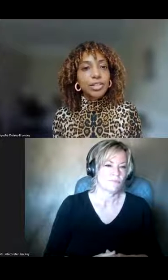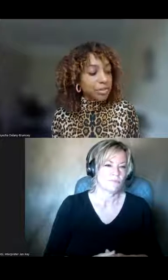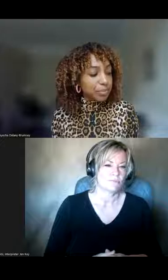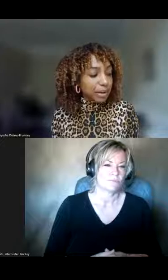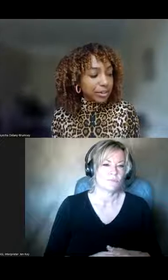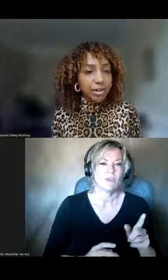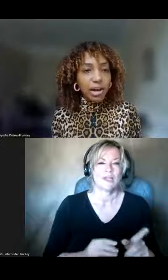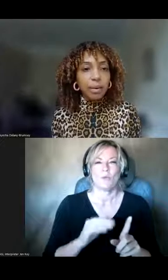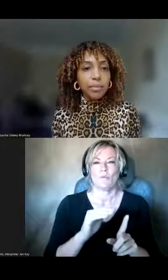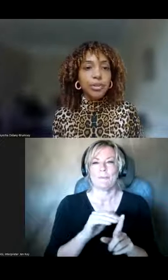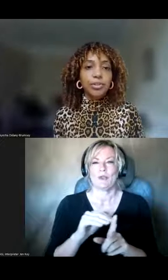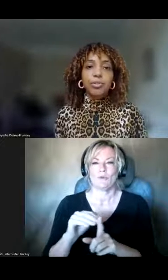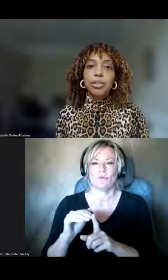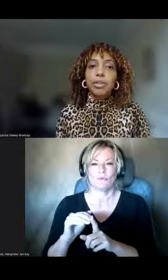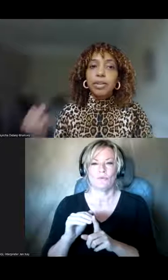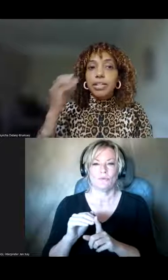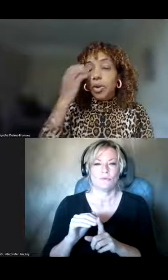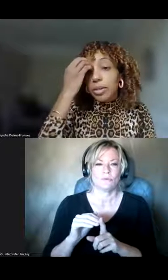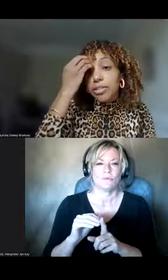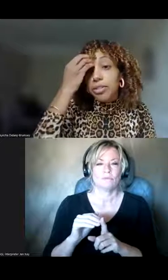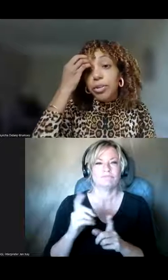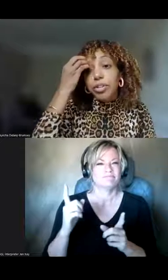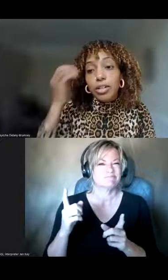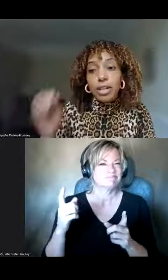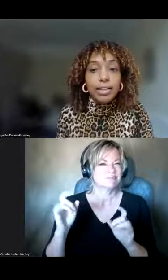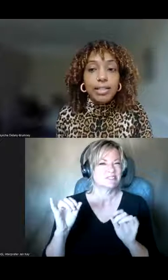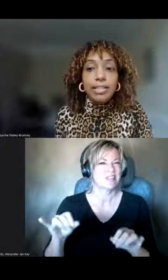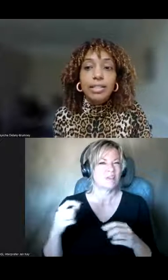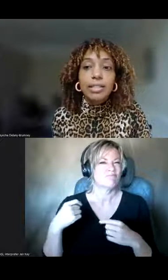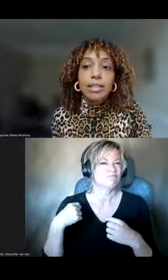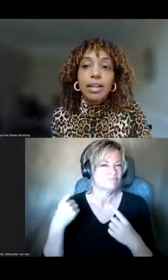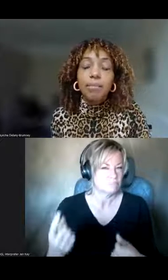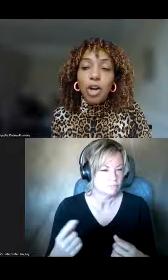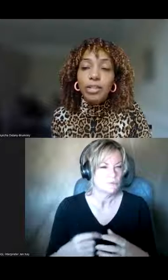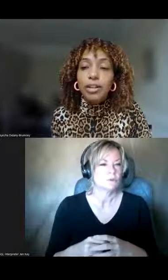Just a reminder, as always, go to